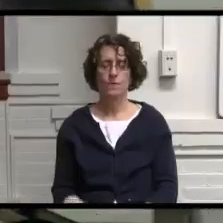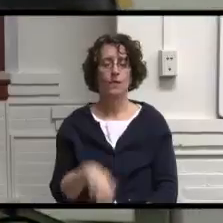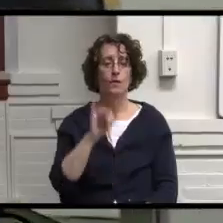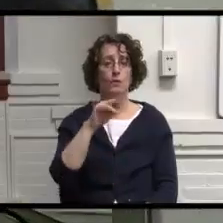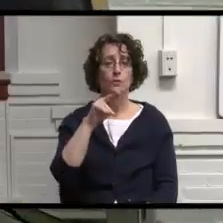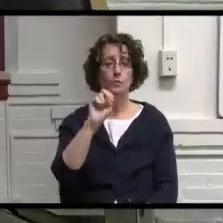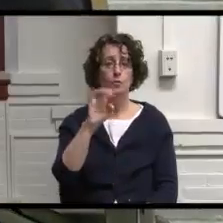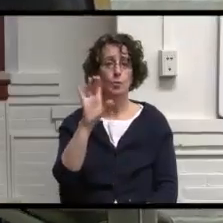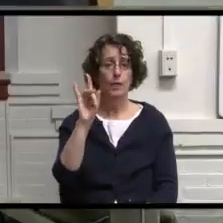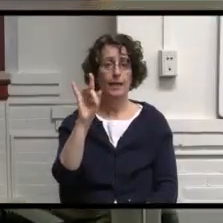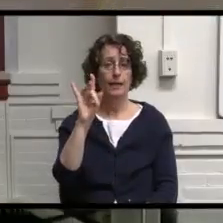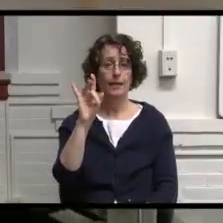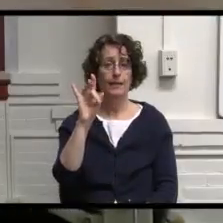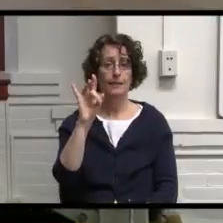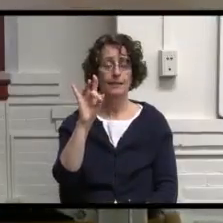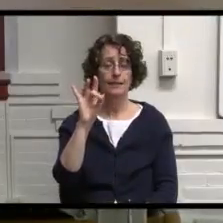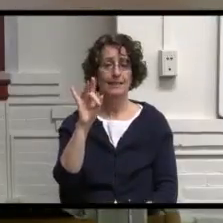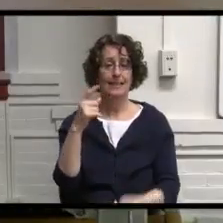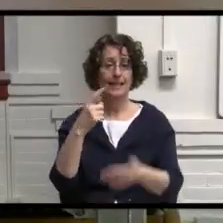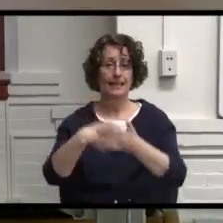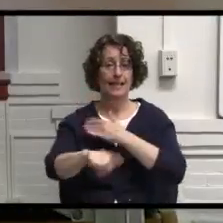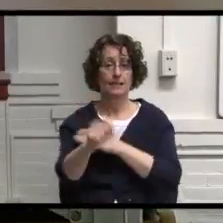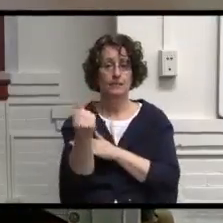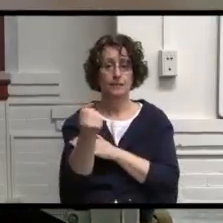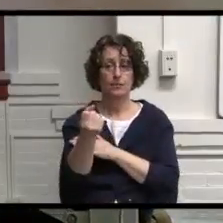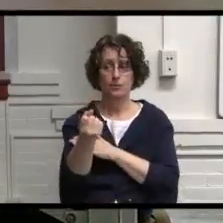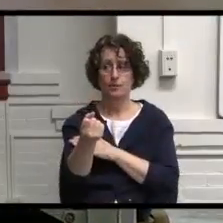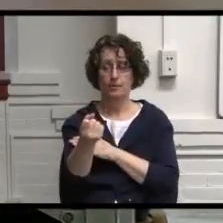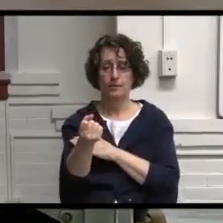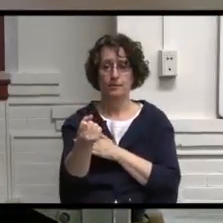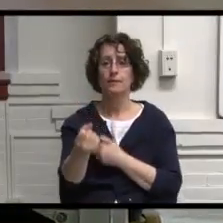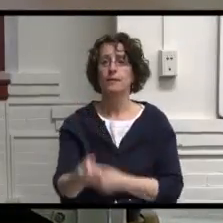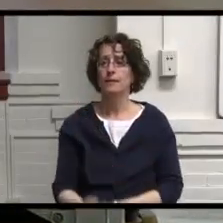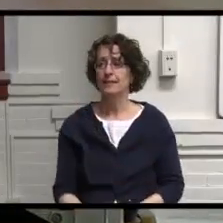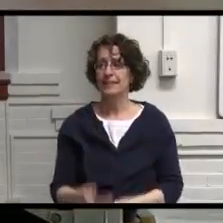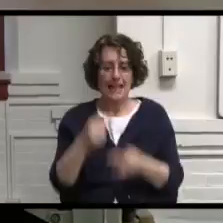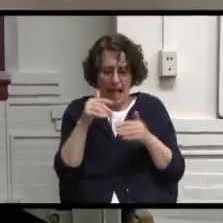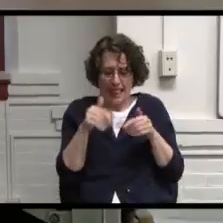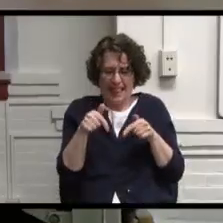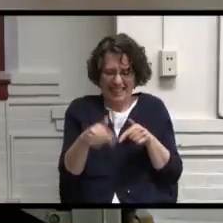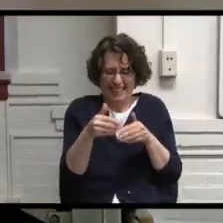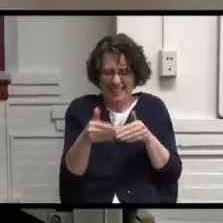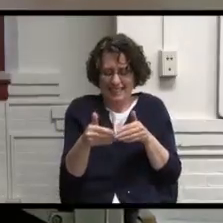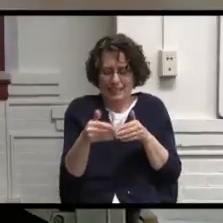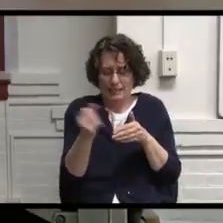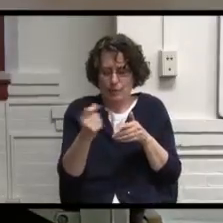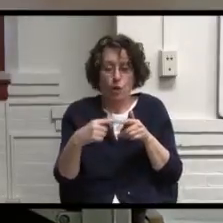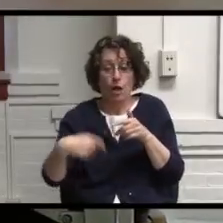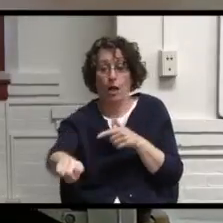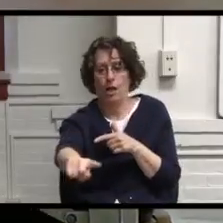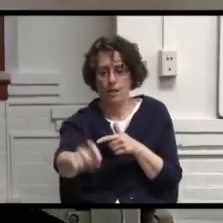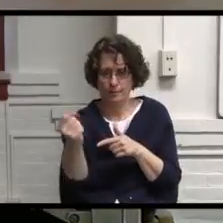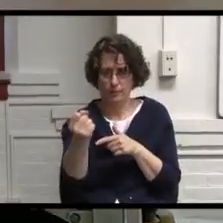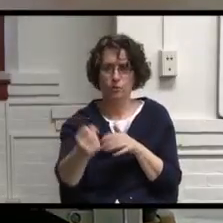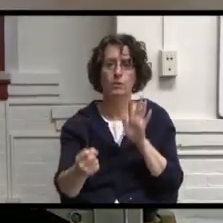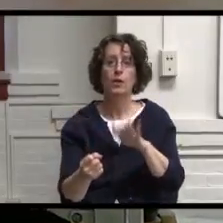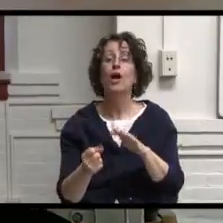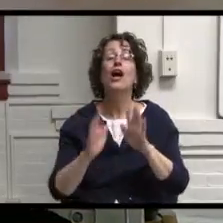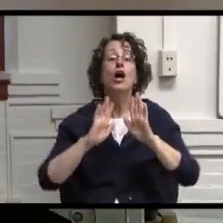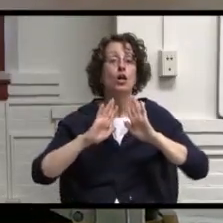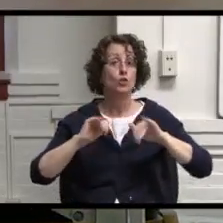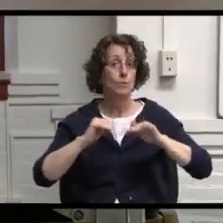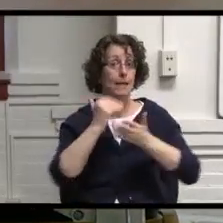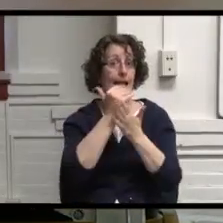June 18th, which is a week from Saturday. So we have a swimming lesson